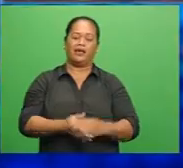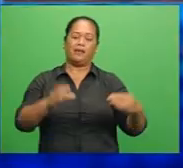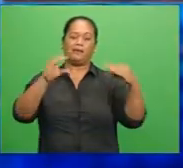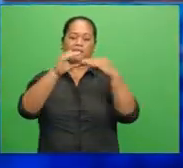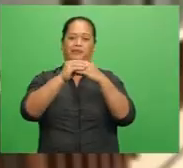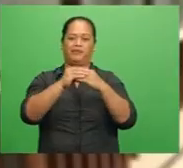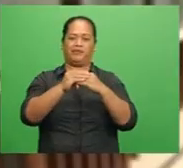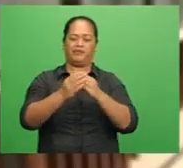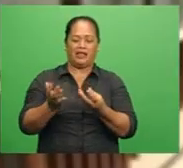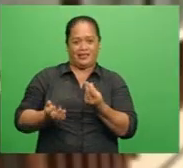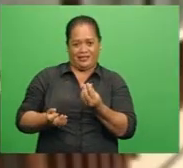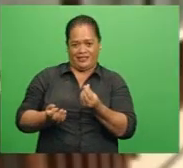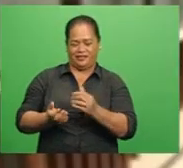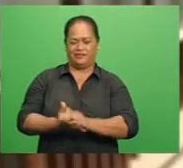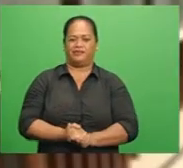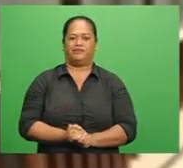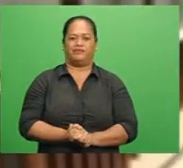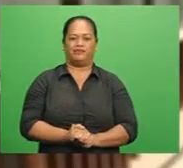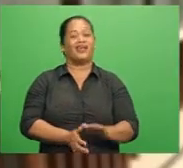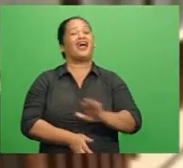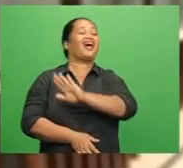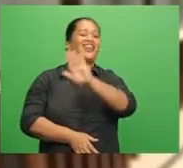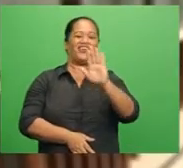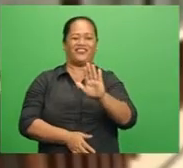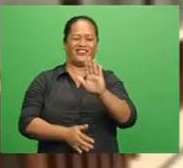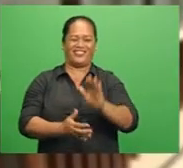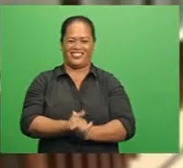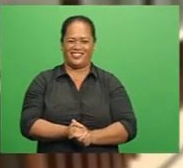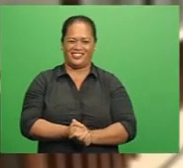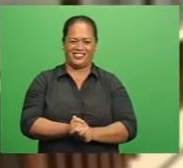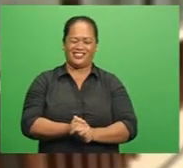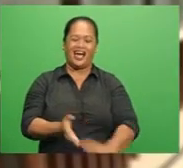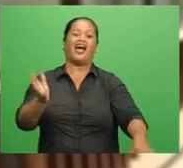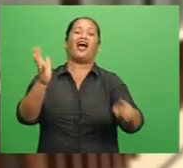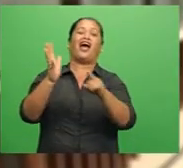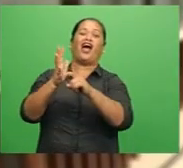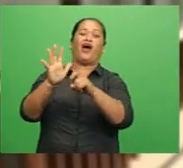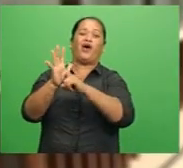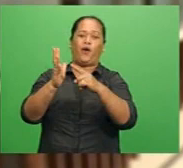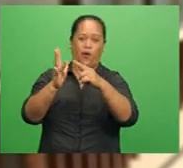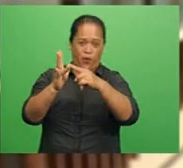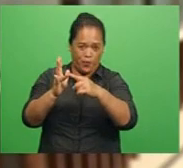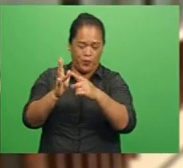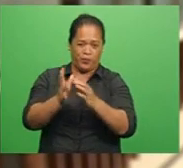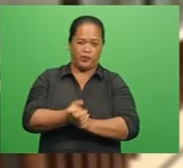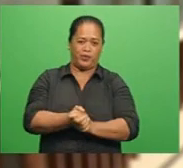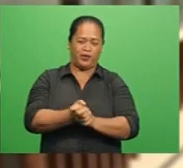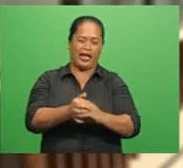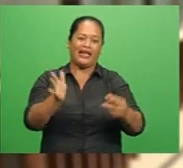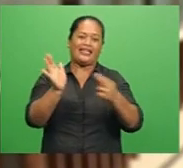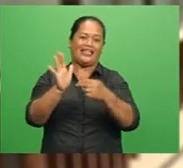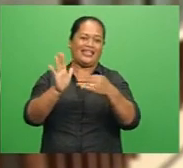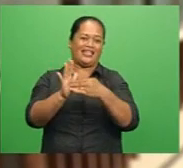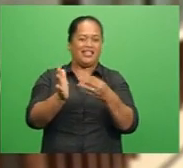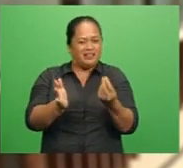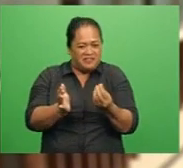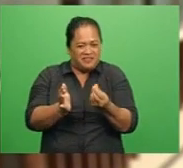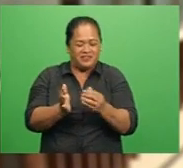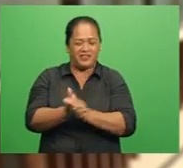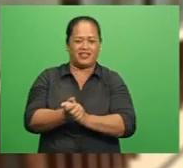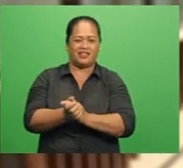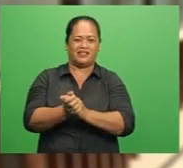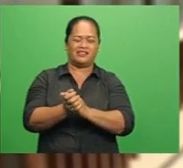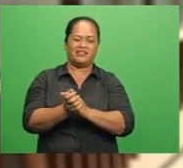money market. Hello there. The Euro, Aussie and Kiwi dollars all posted more than 2-year highs against